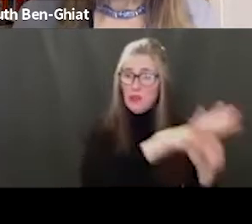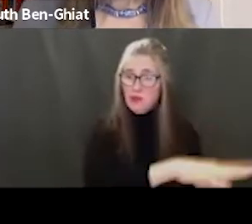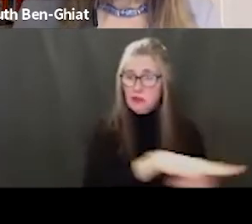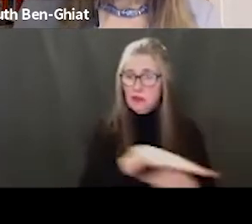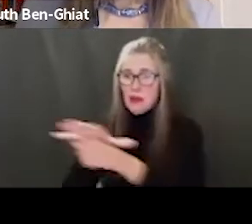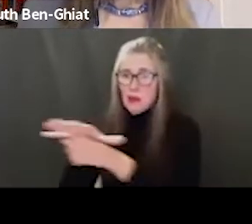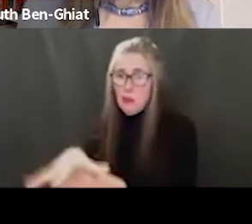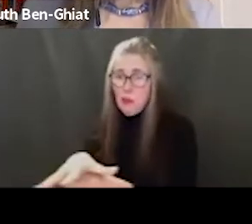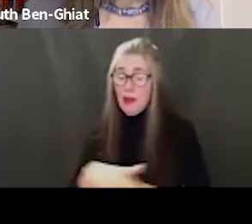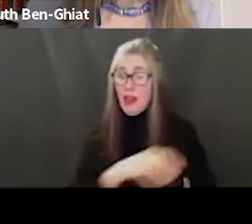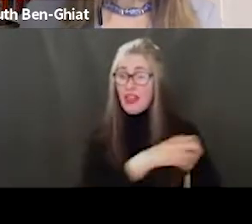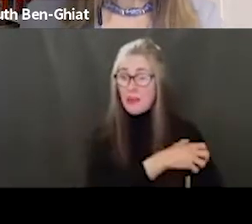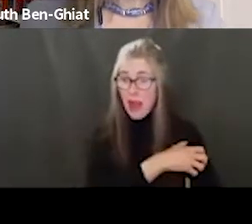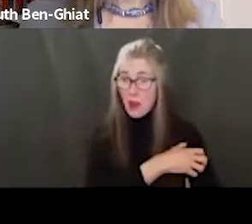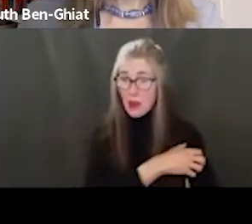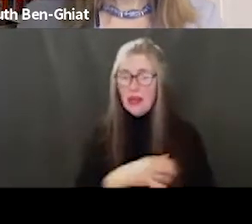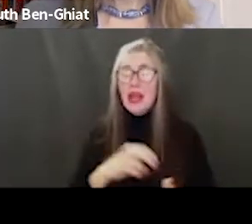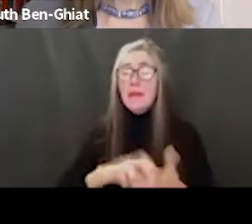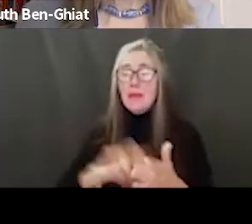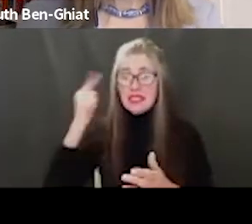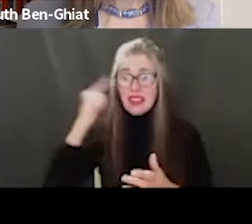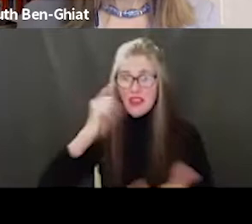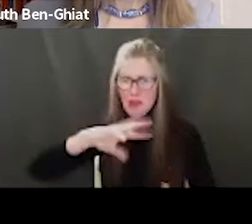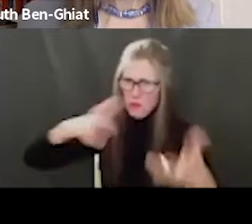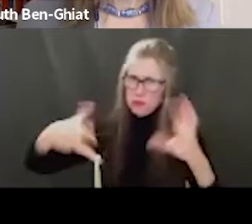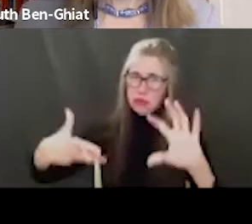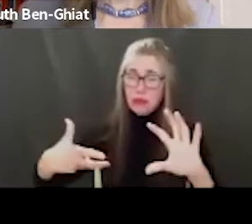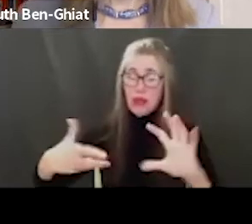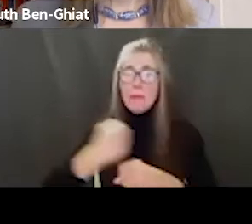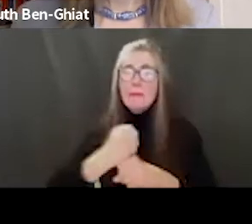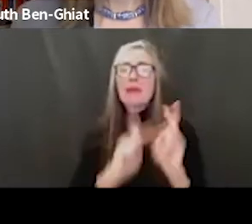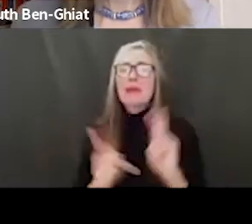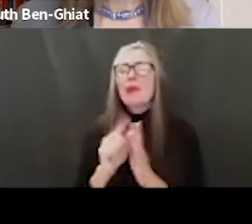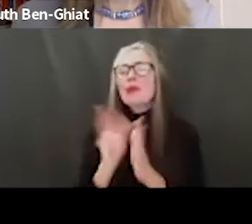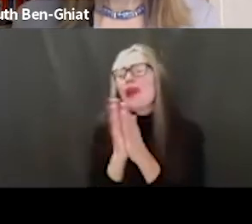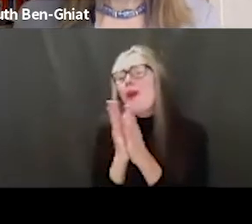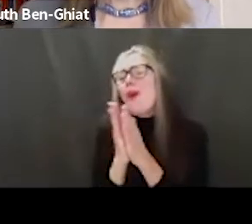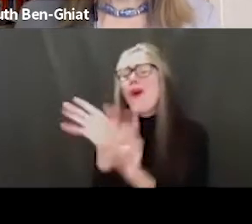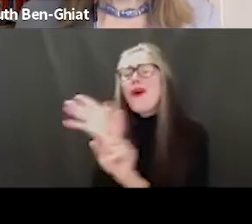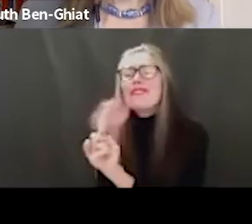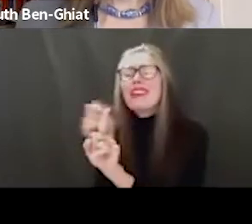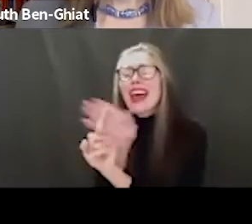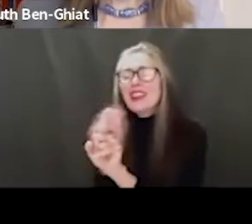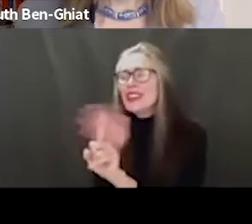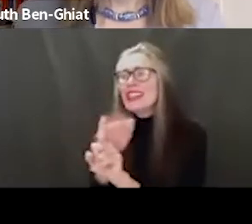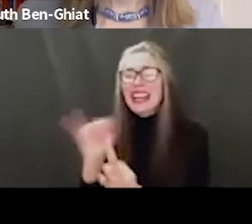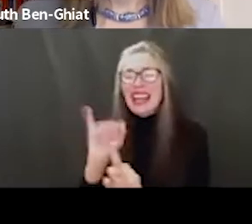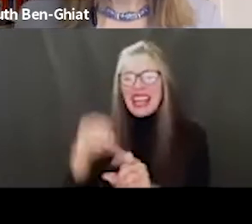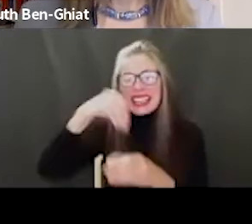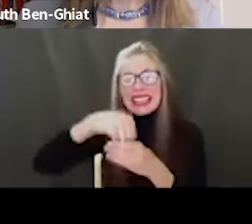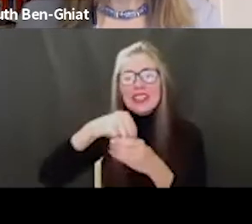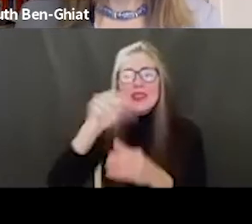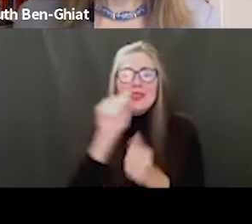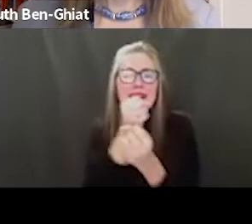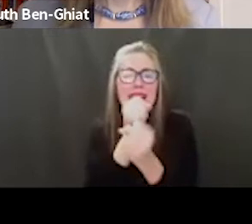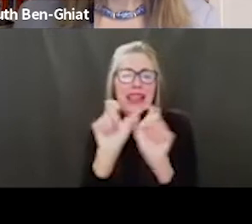upheaval, and they surround themselves with flatterers and family members. They create what's known as inner sanctums, or